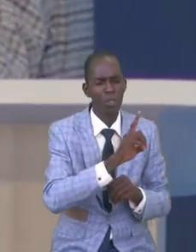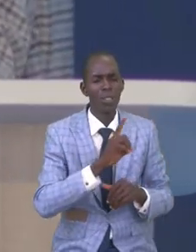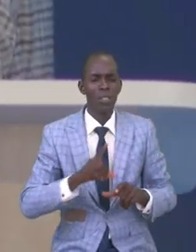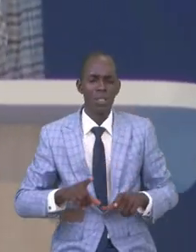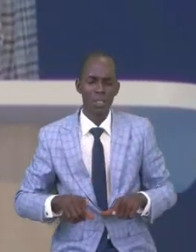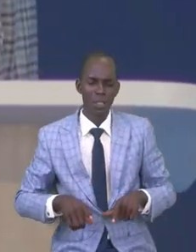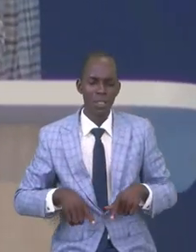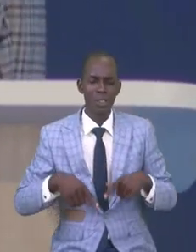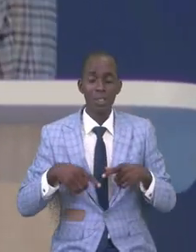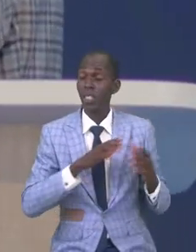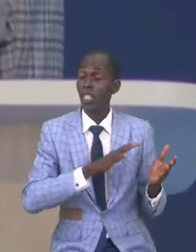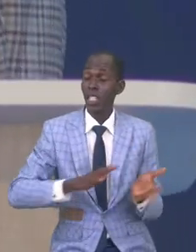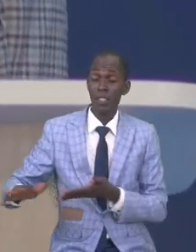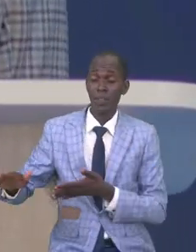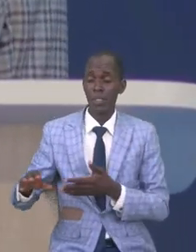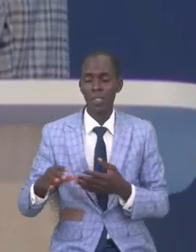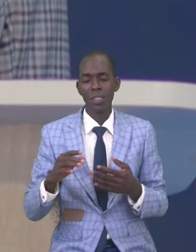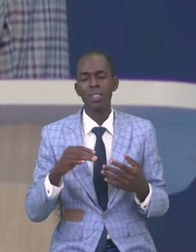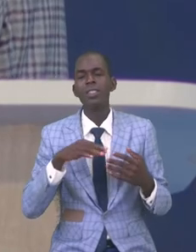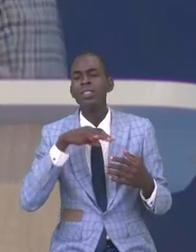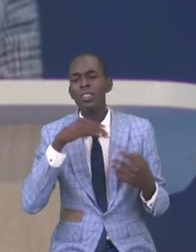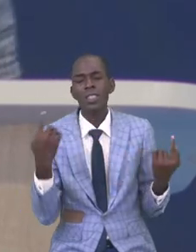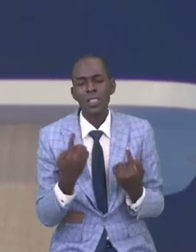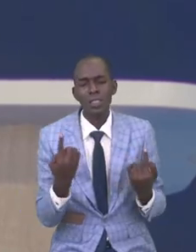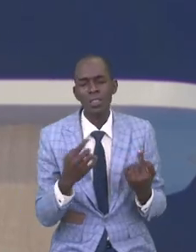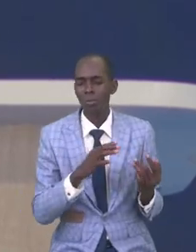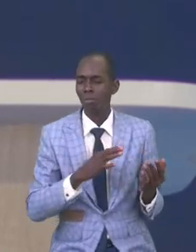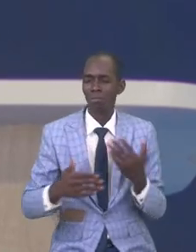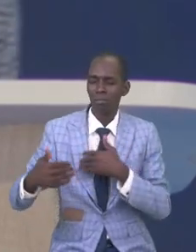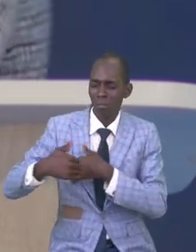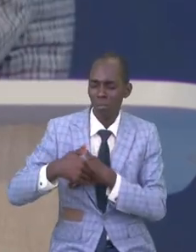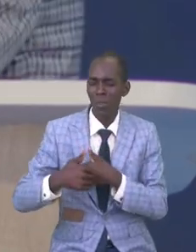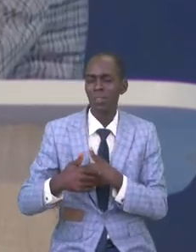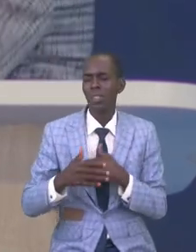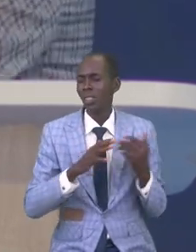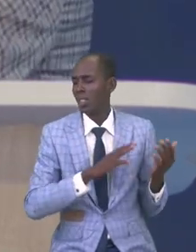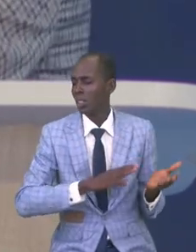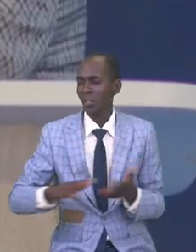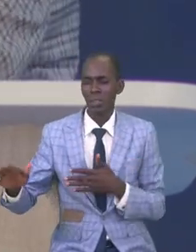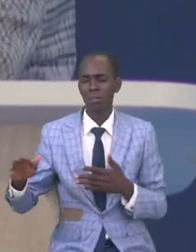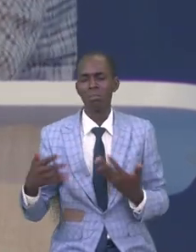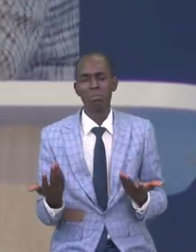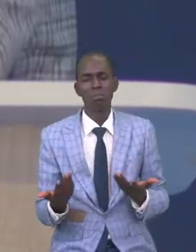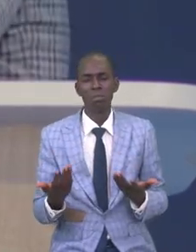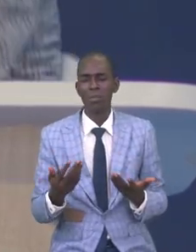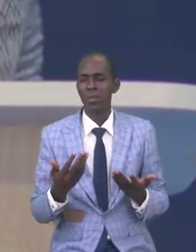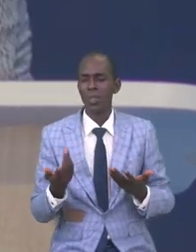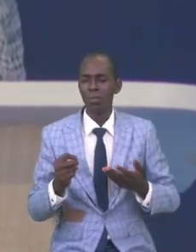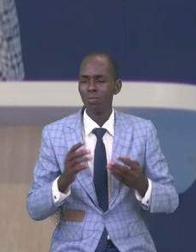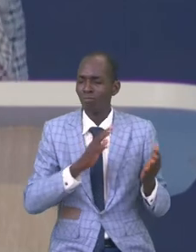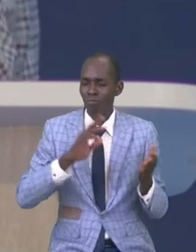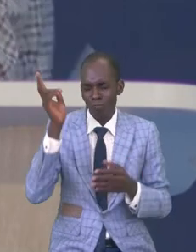iniquity behind, negligence behind, filthiness, fornication behind. I pray for everyone.